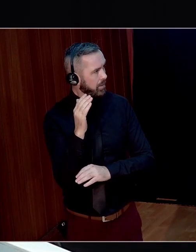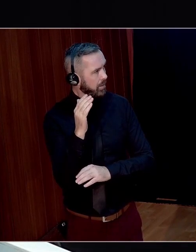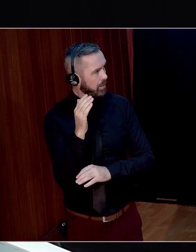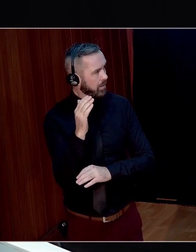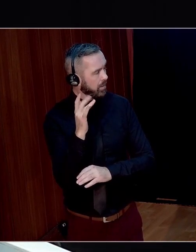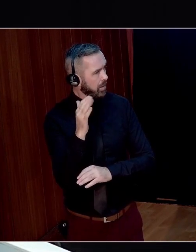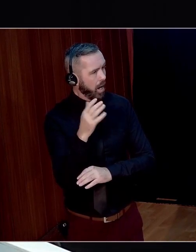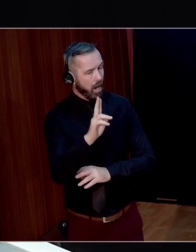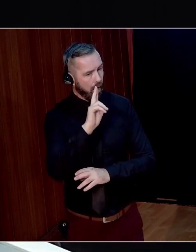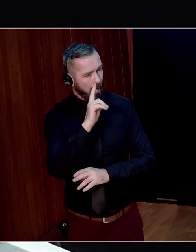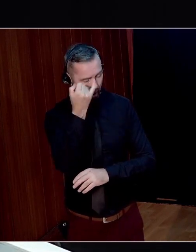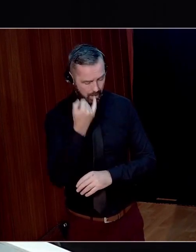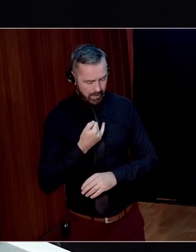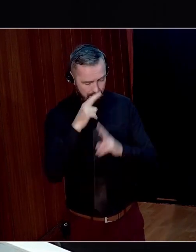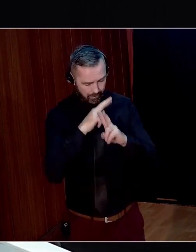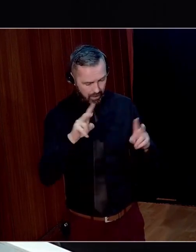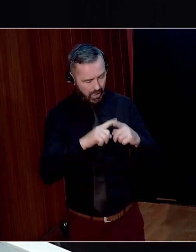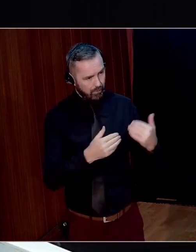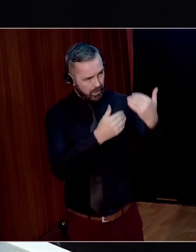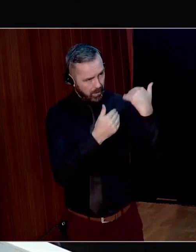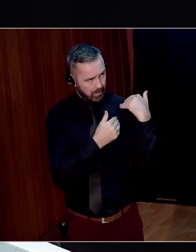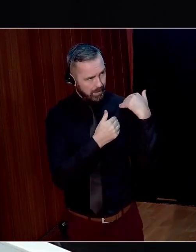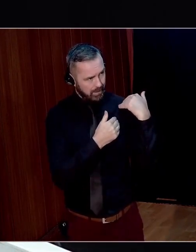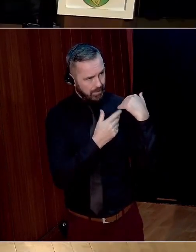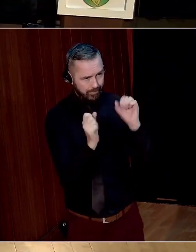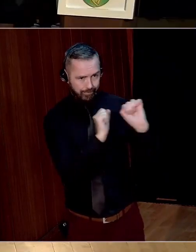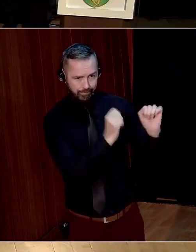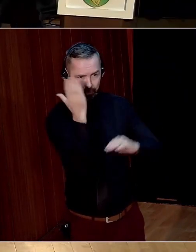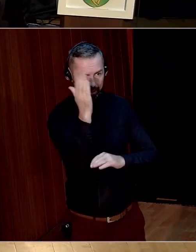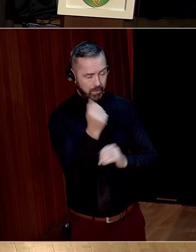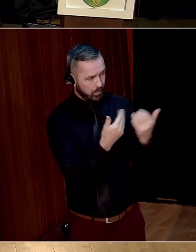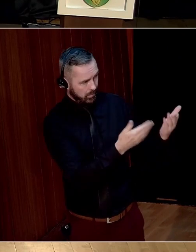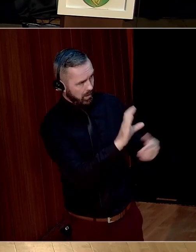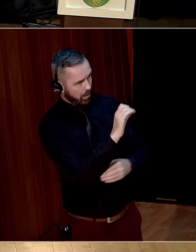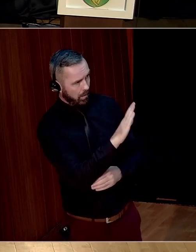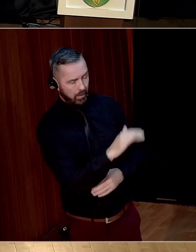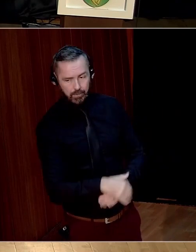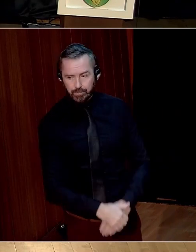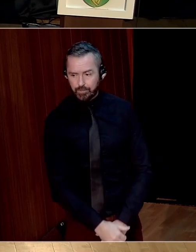is Identity, Vision and Responsibility. So I leave it to Cathal.